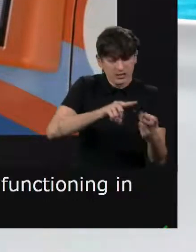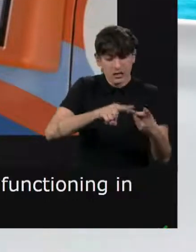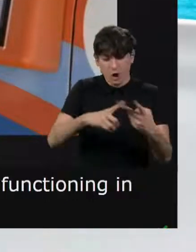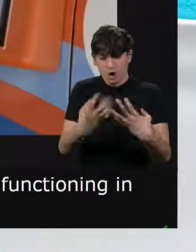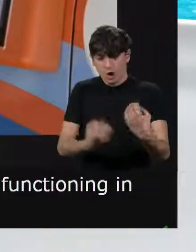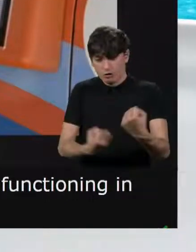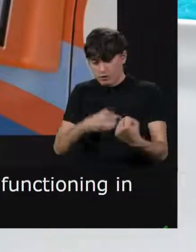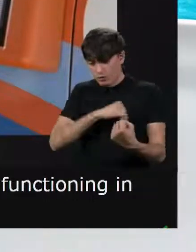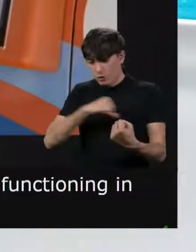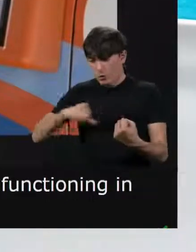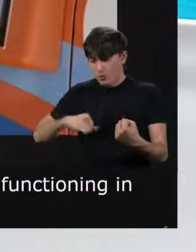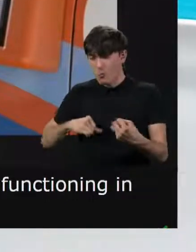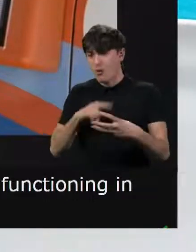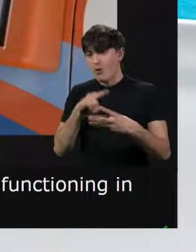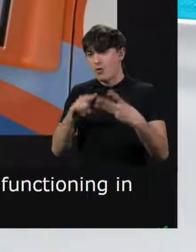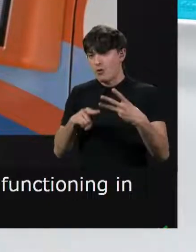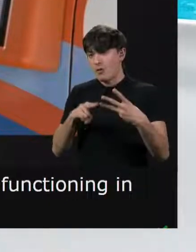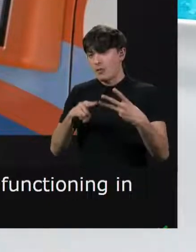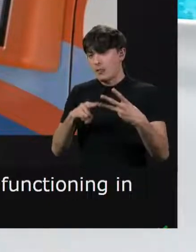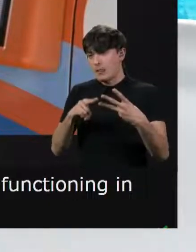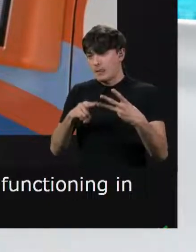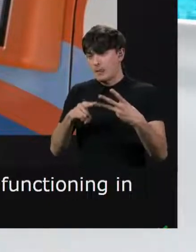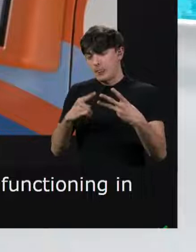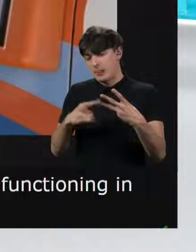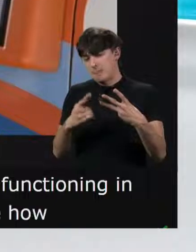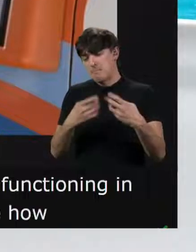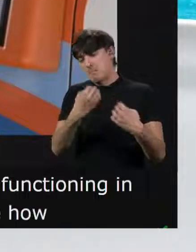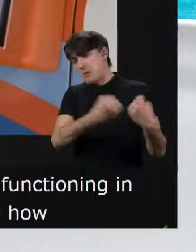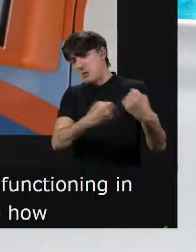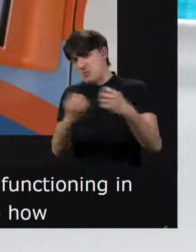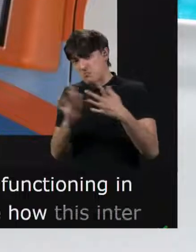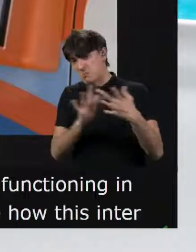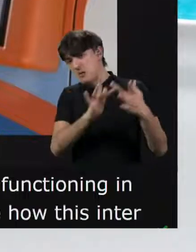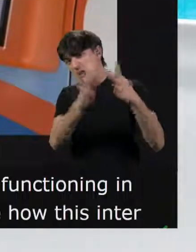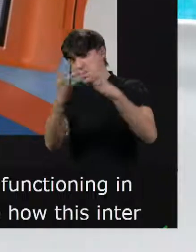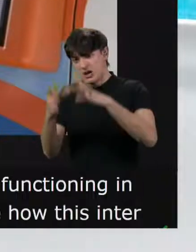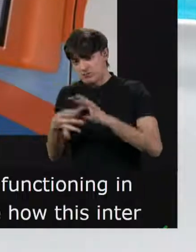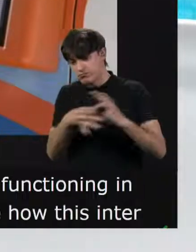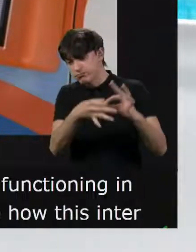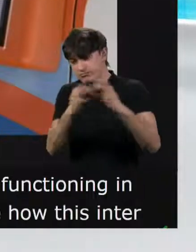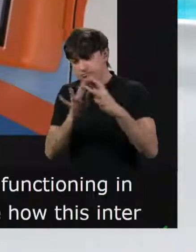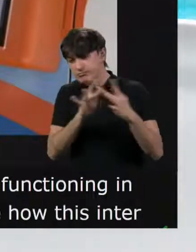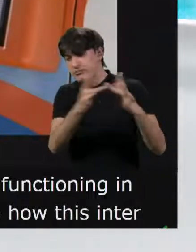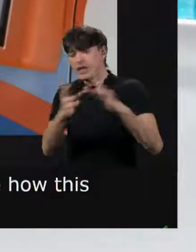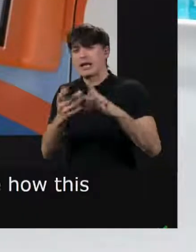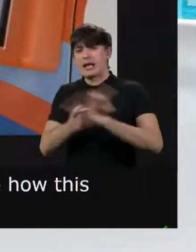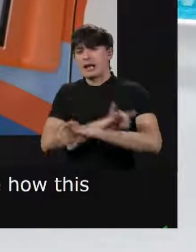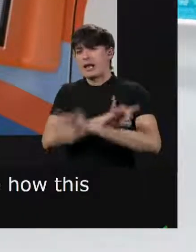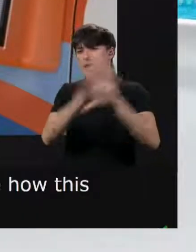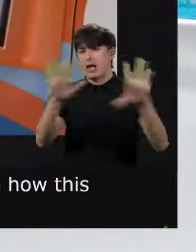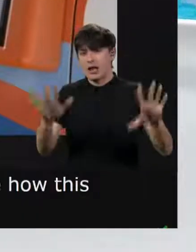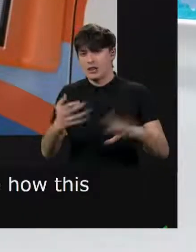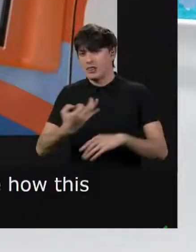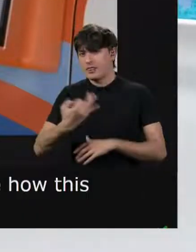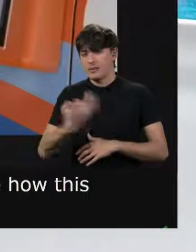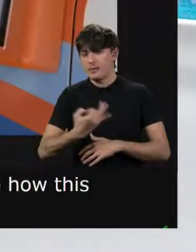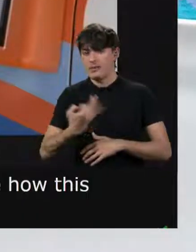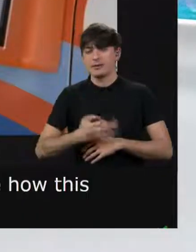We need to see how this interaction is going to work between pedestrian, autonomous